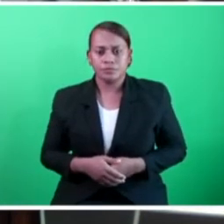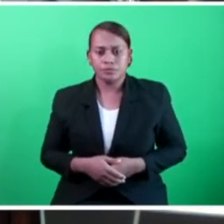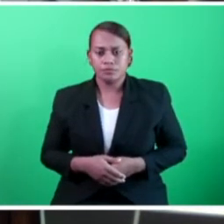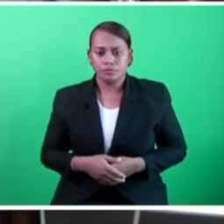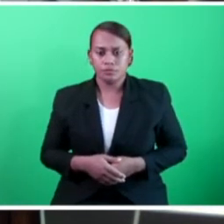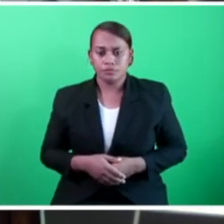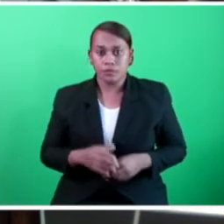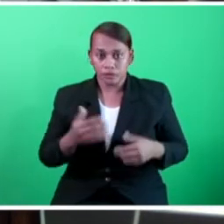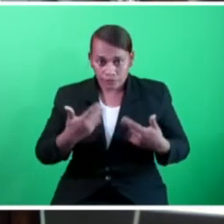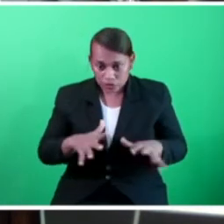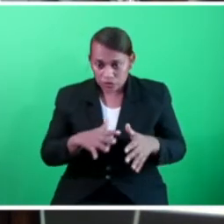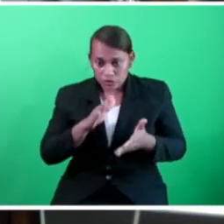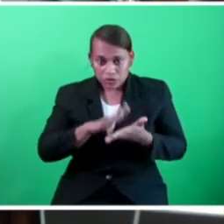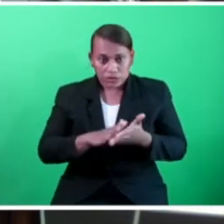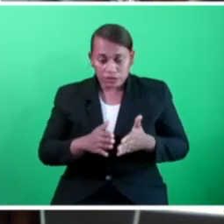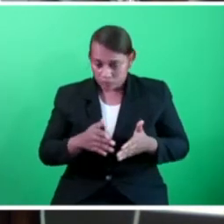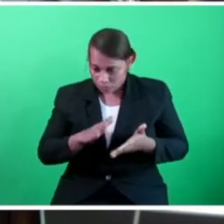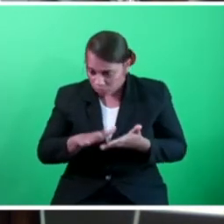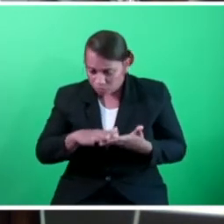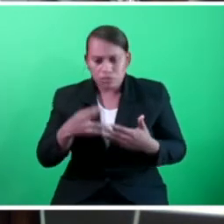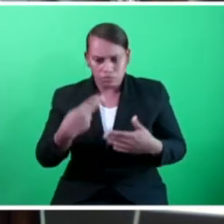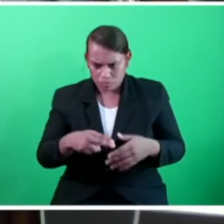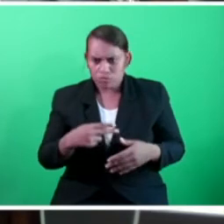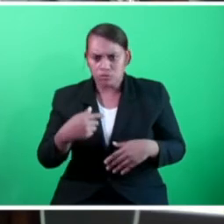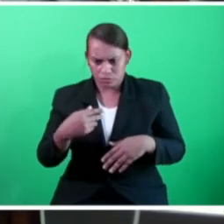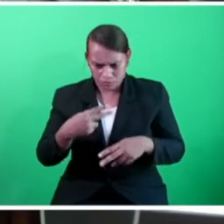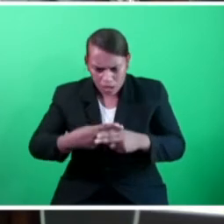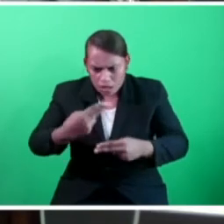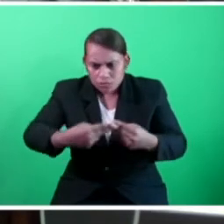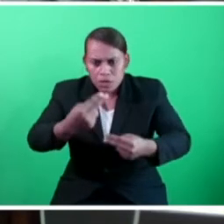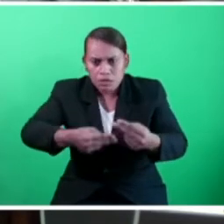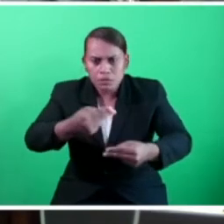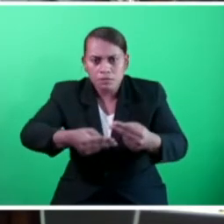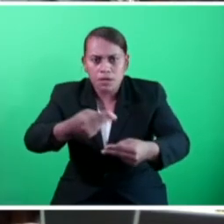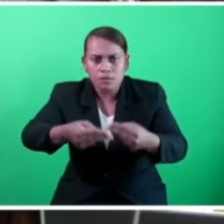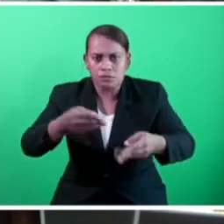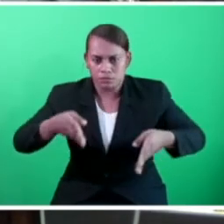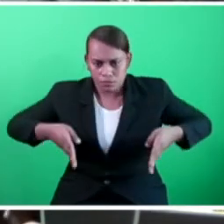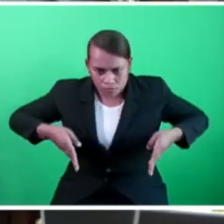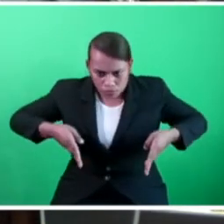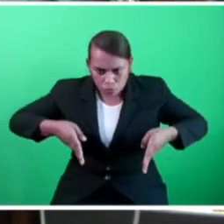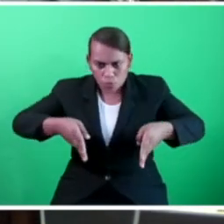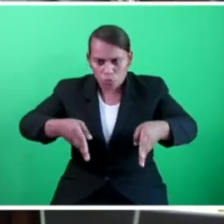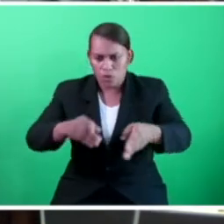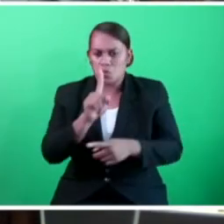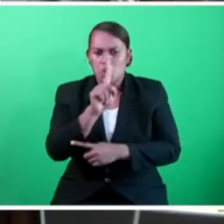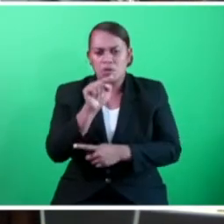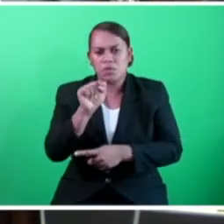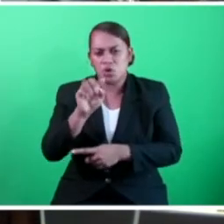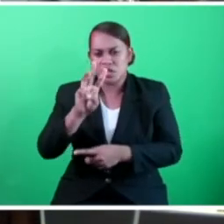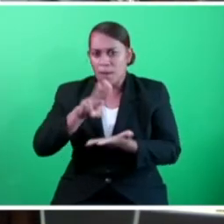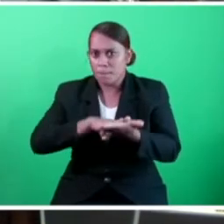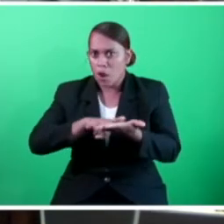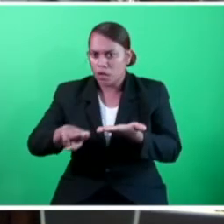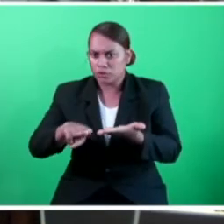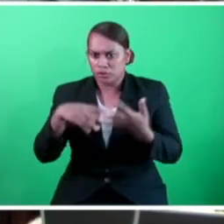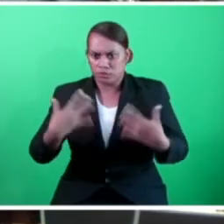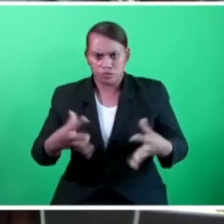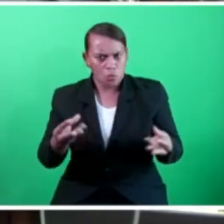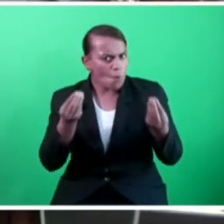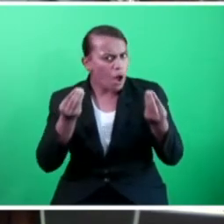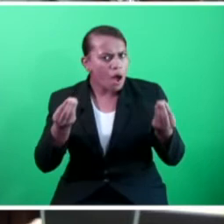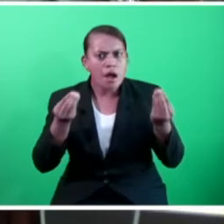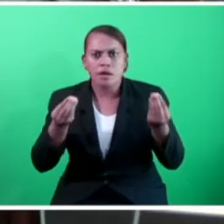river, worth $1.3 million of work, which has resulted in